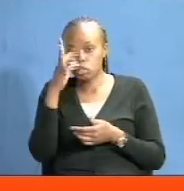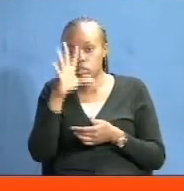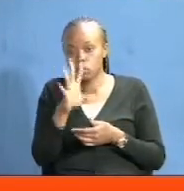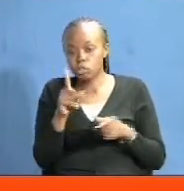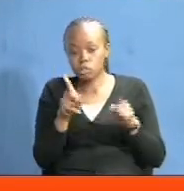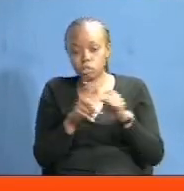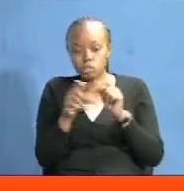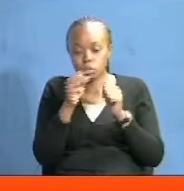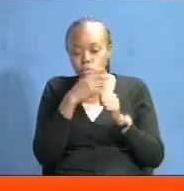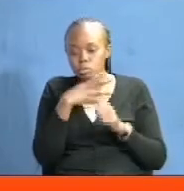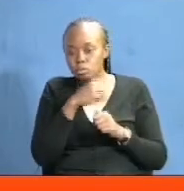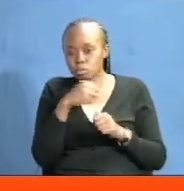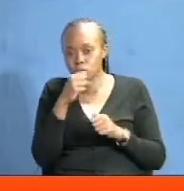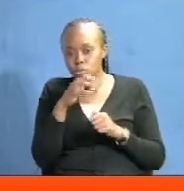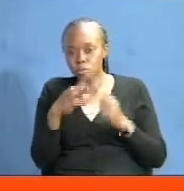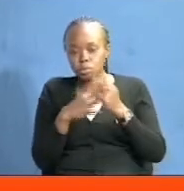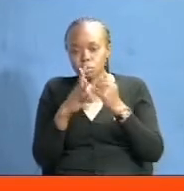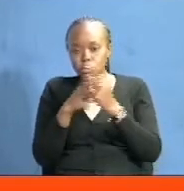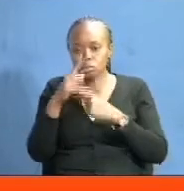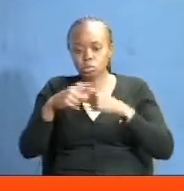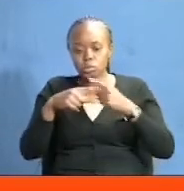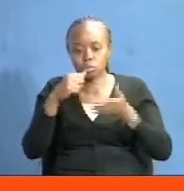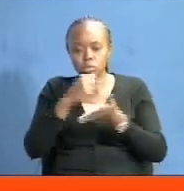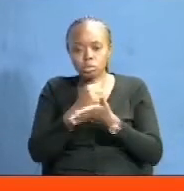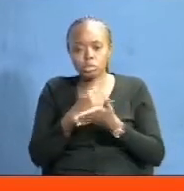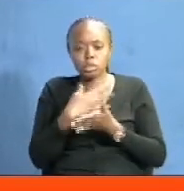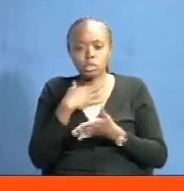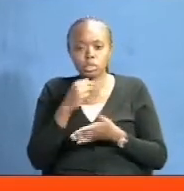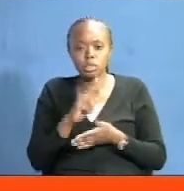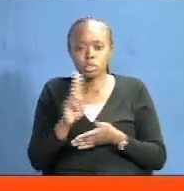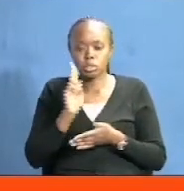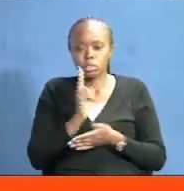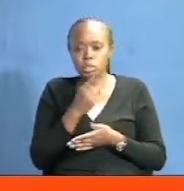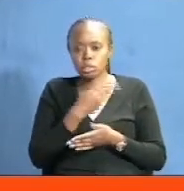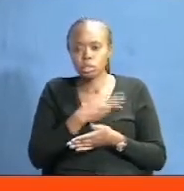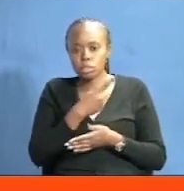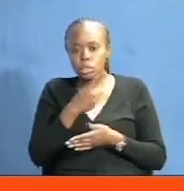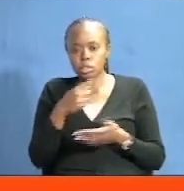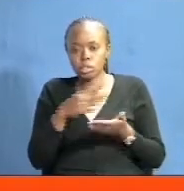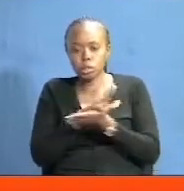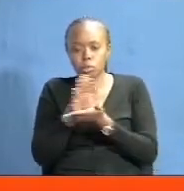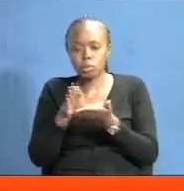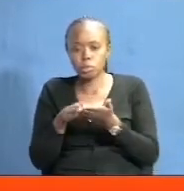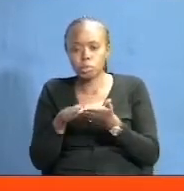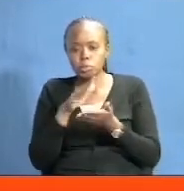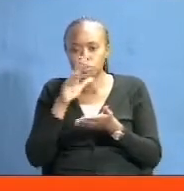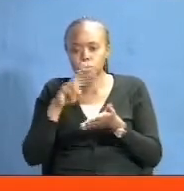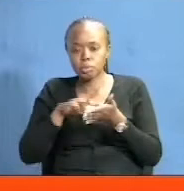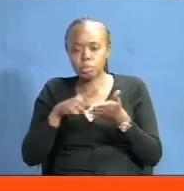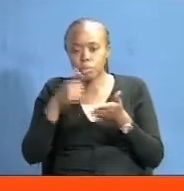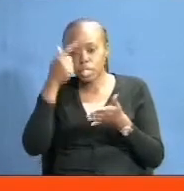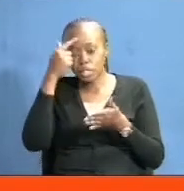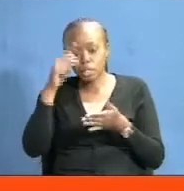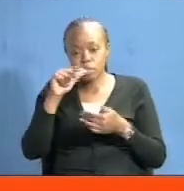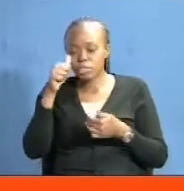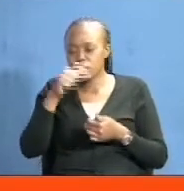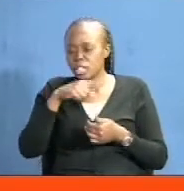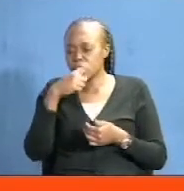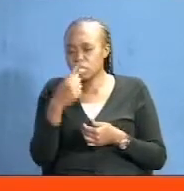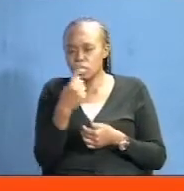and 35 can run for office. I want us to take up these positions. They're not meant for anyone, just